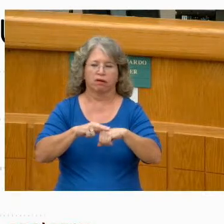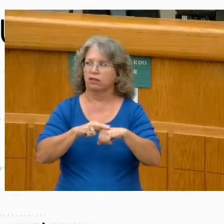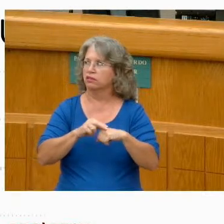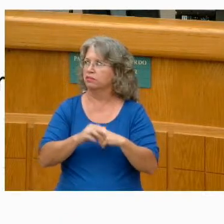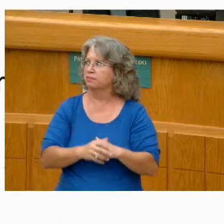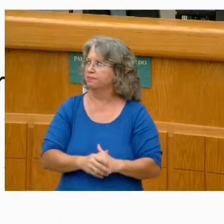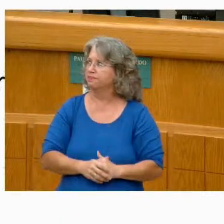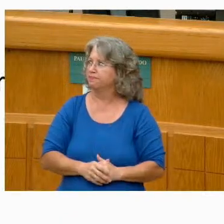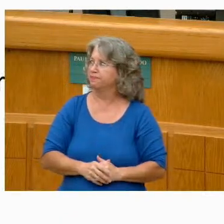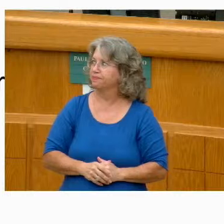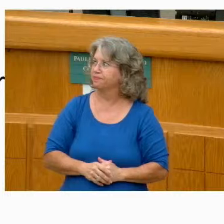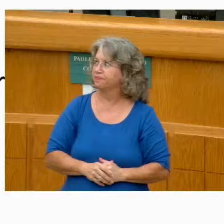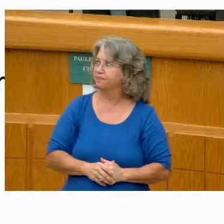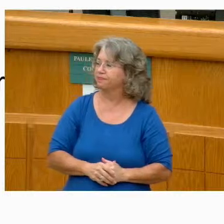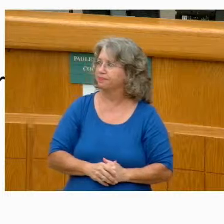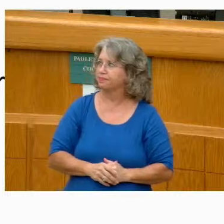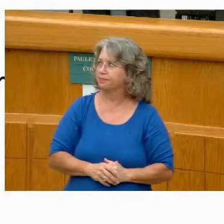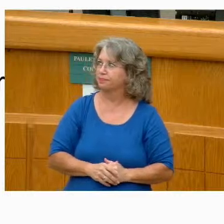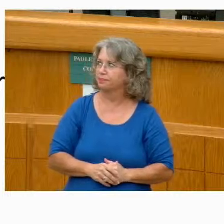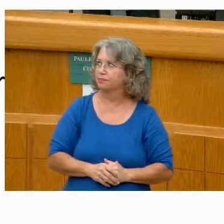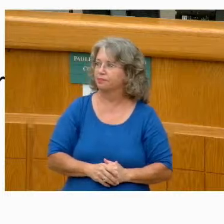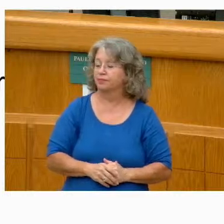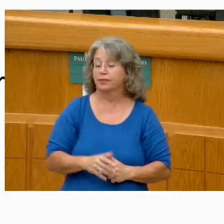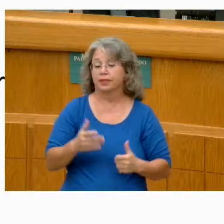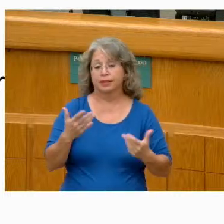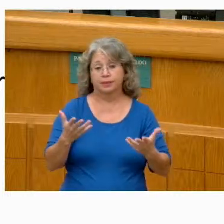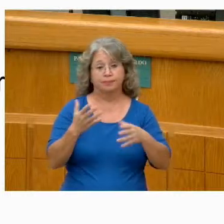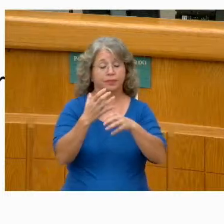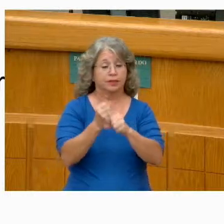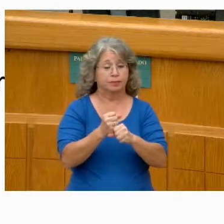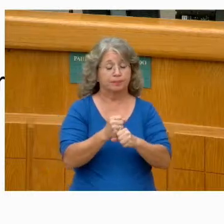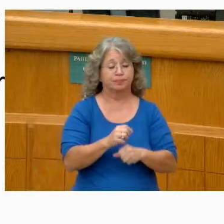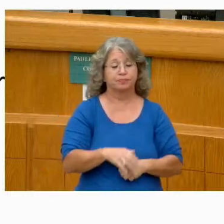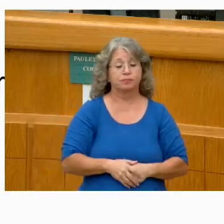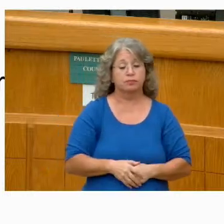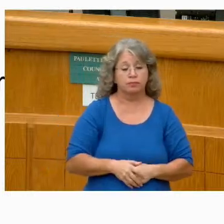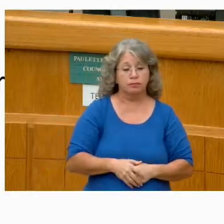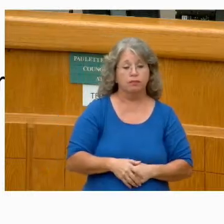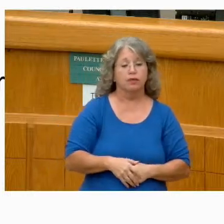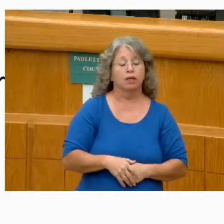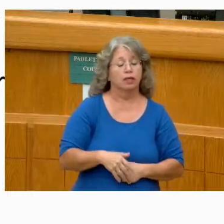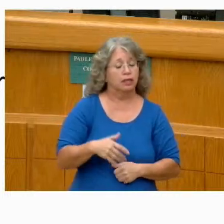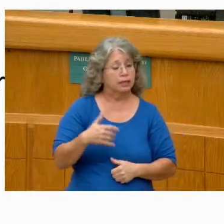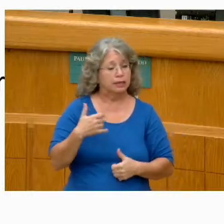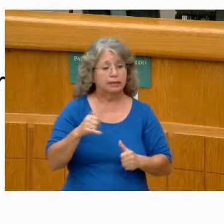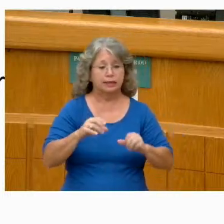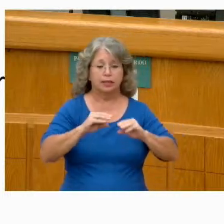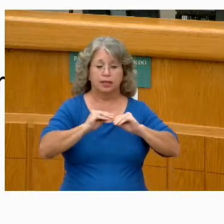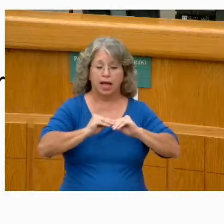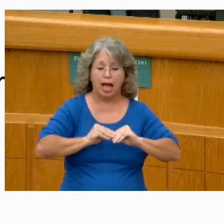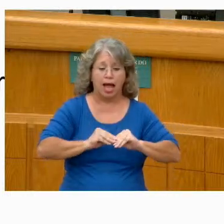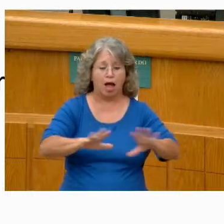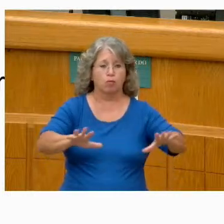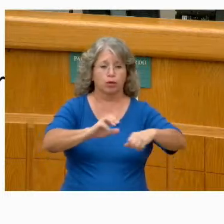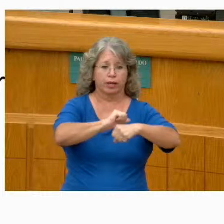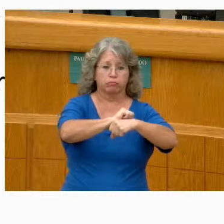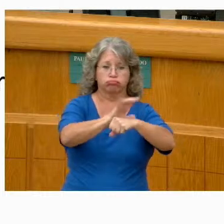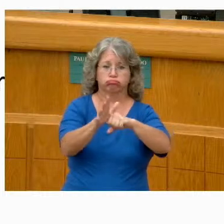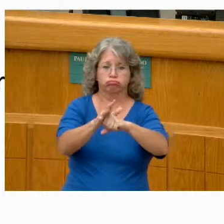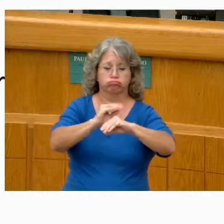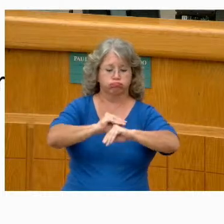line. So in summary, the Texas-wide outbreak is not over. While things are looking